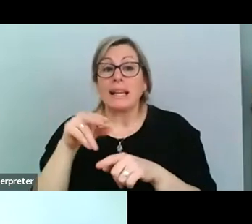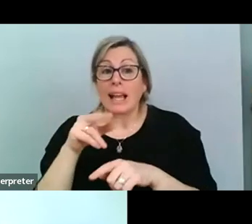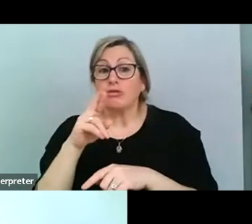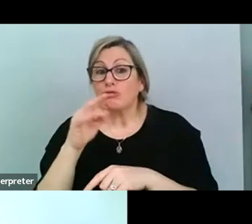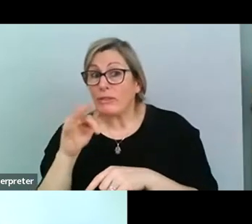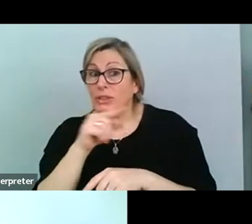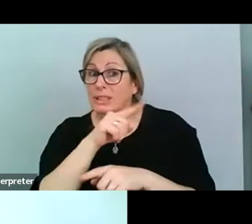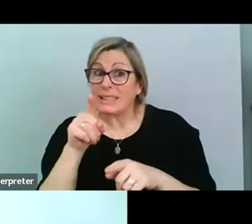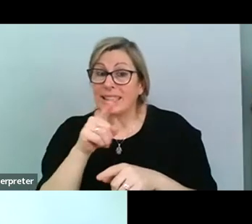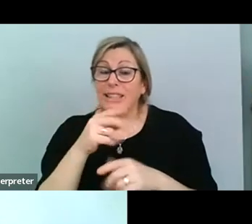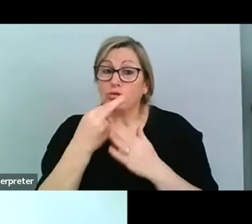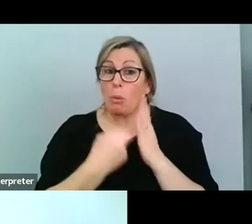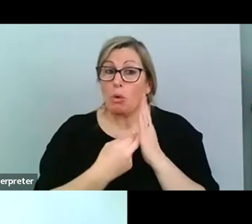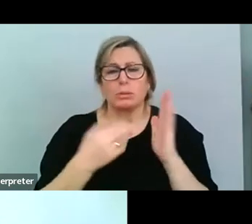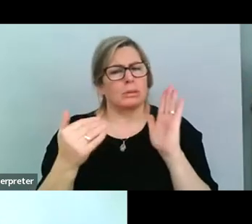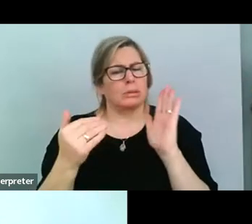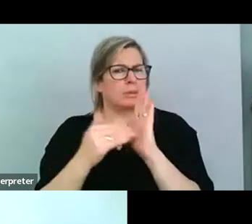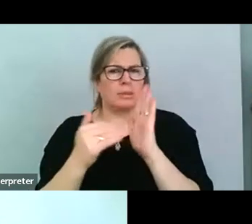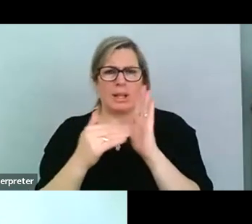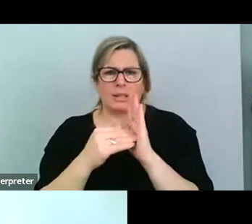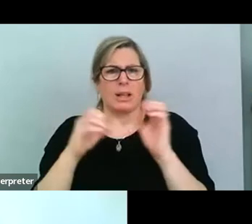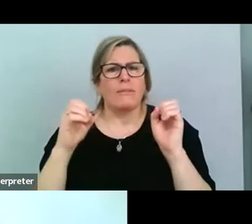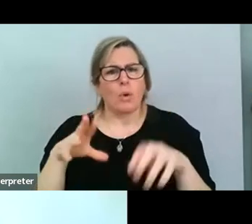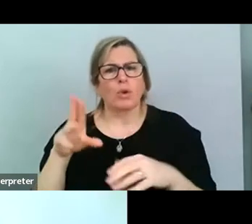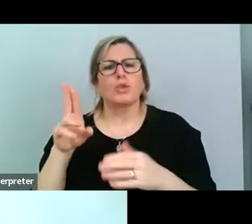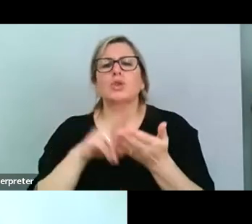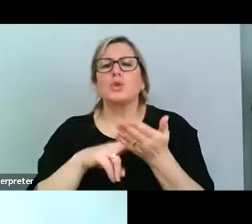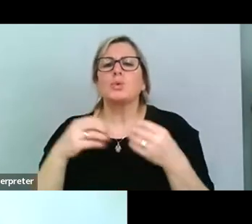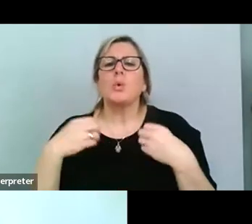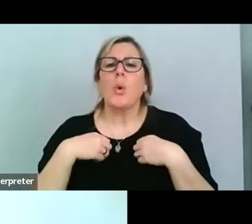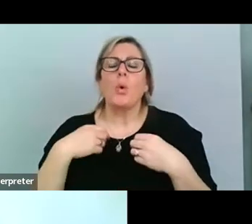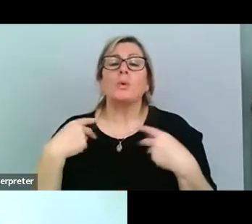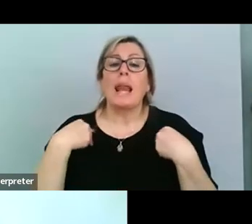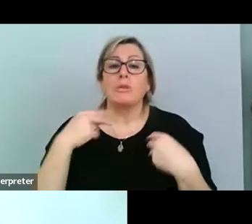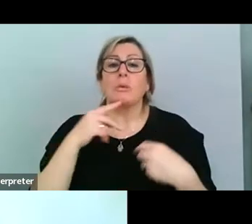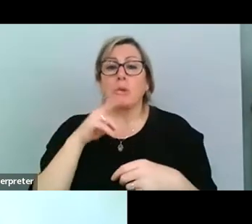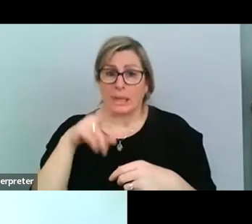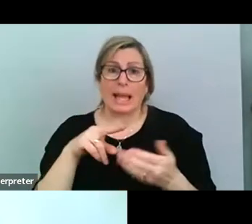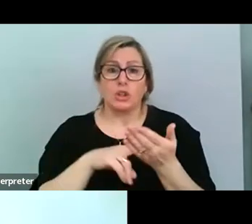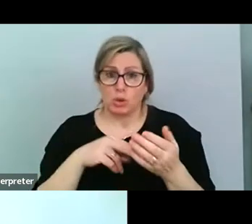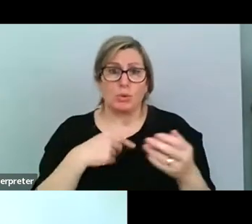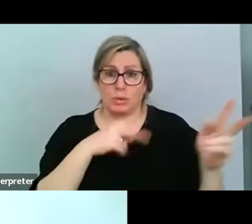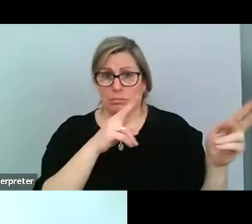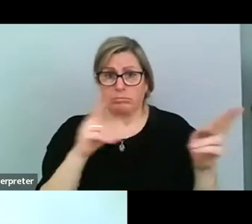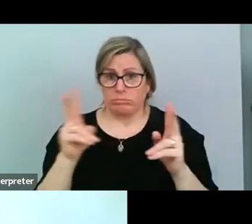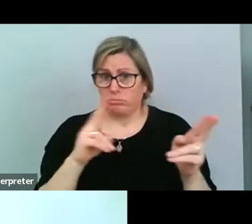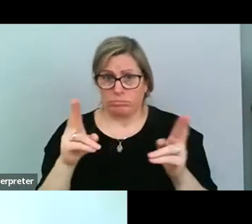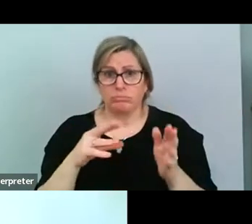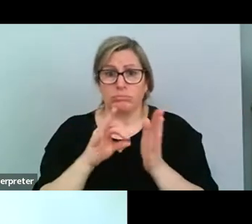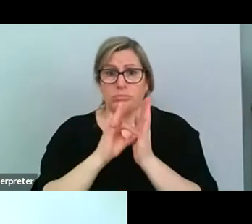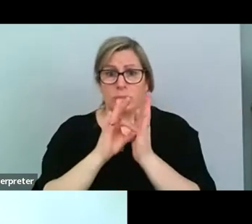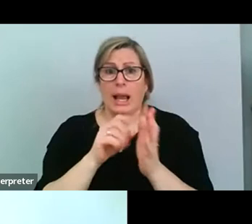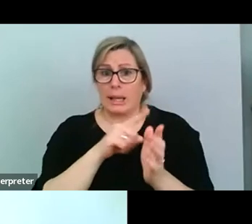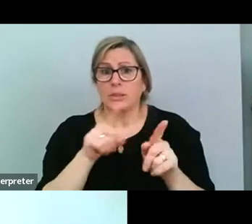in our submission? So you can absolutely use your own language, but you can use the language of the guide as well. We are a